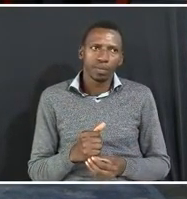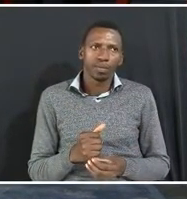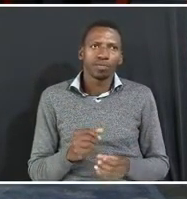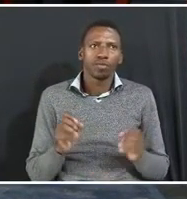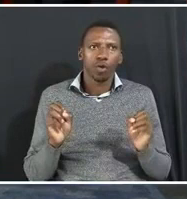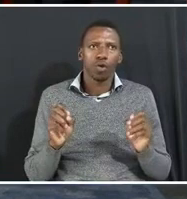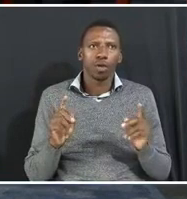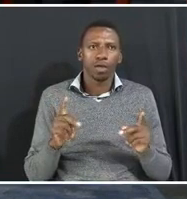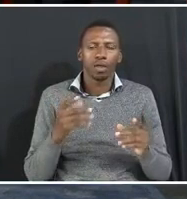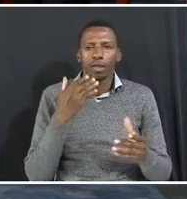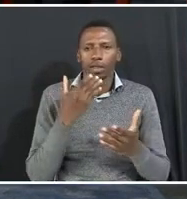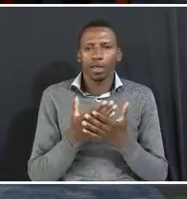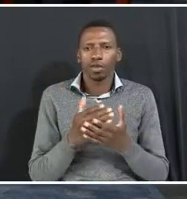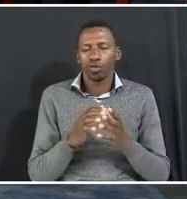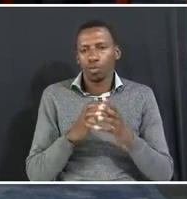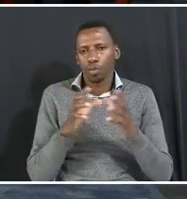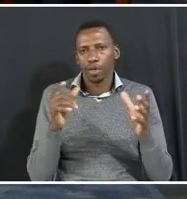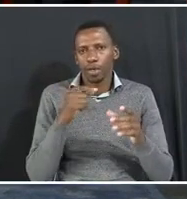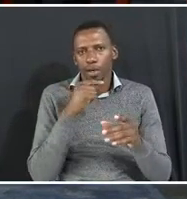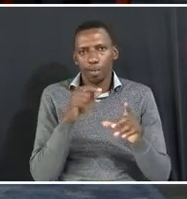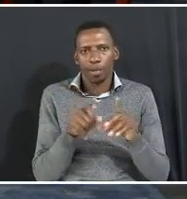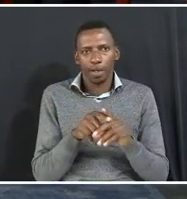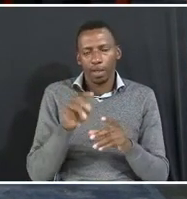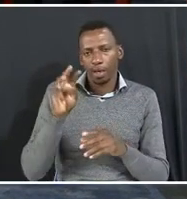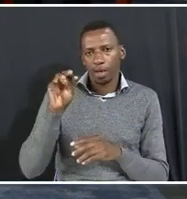Okay, thank you very much, Brother Moses.